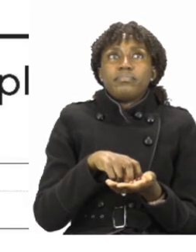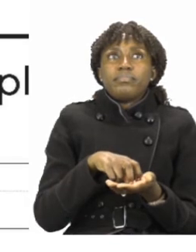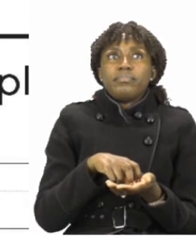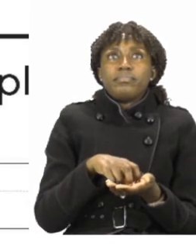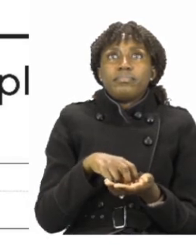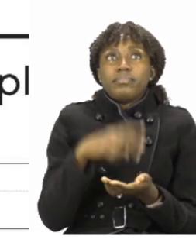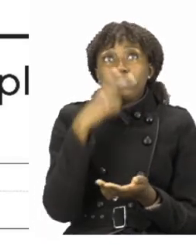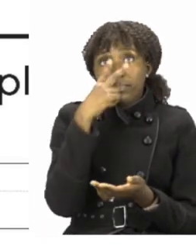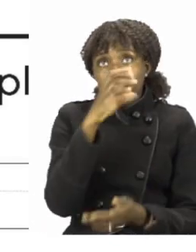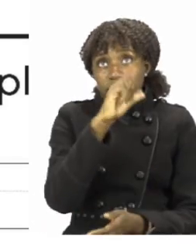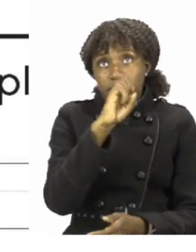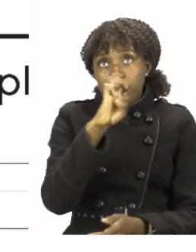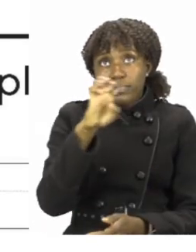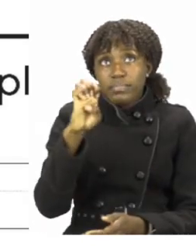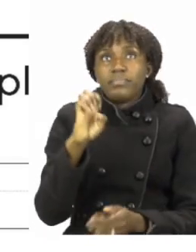see,